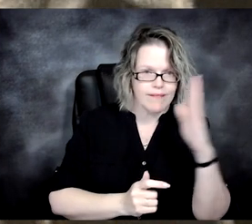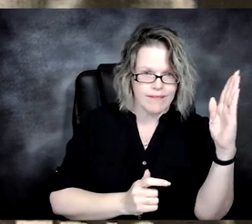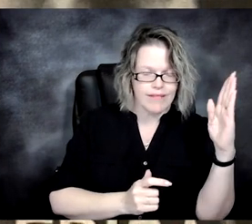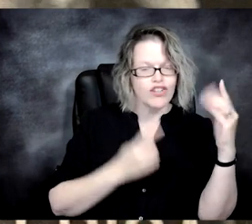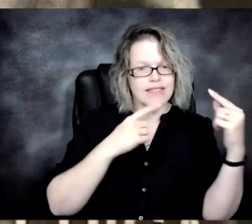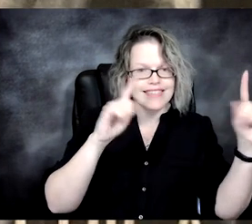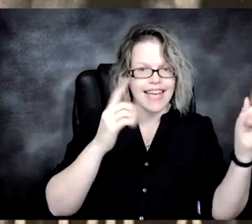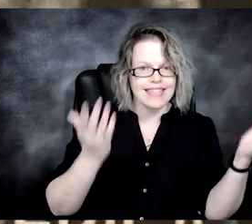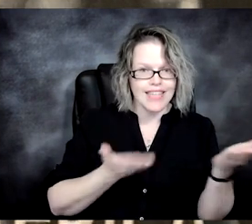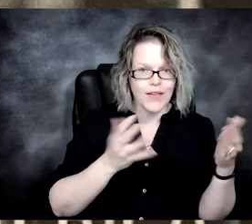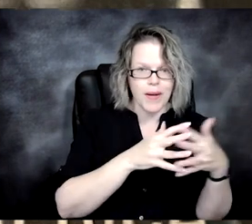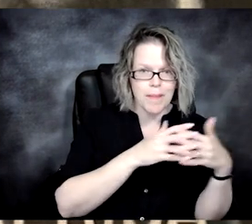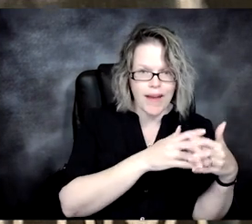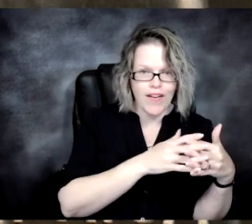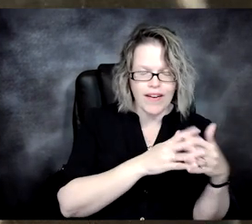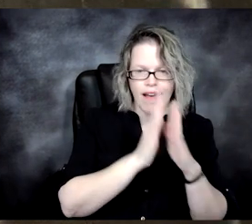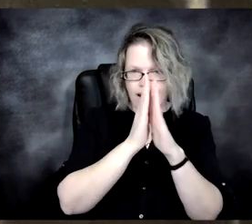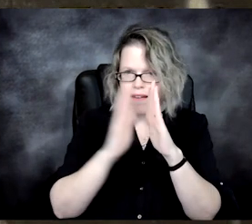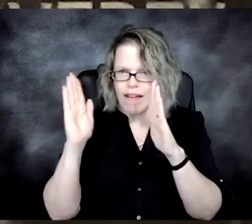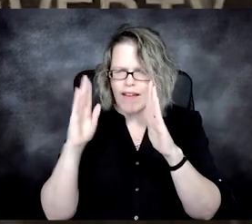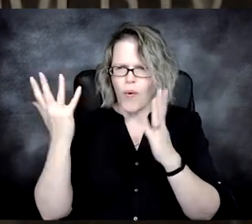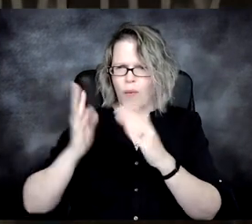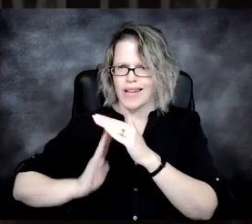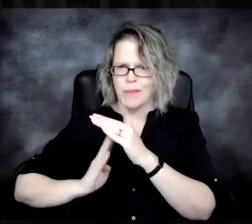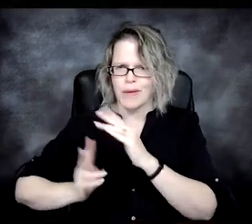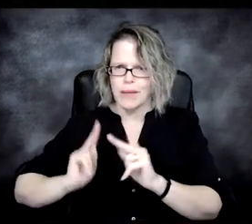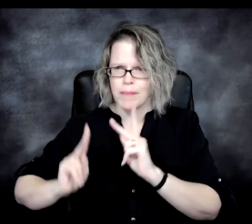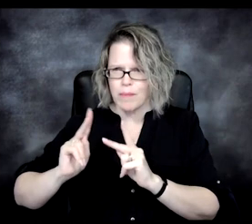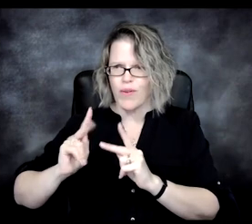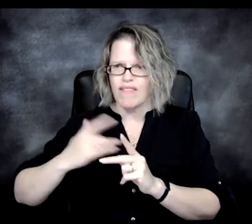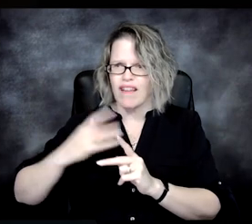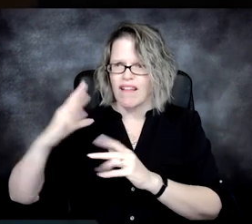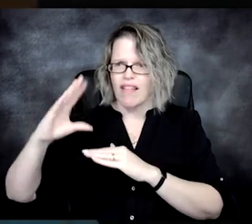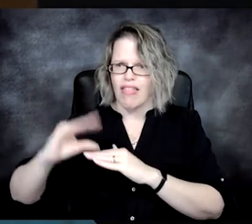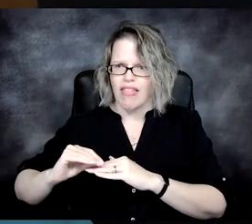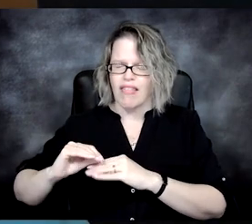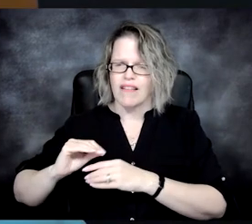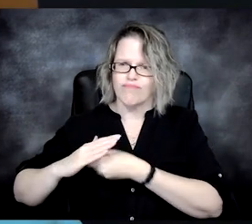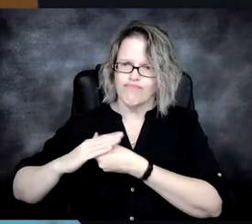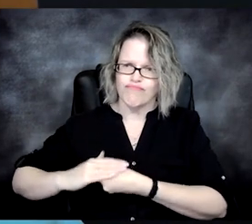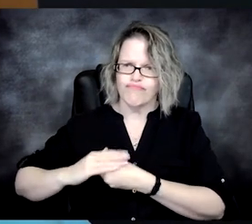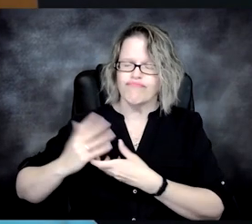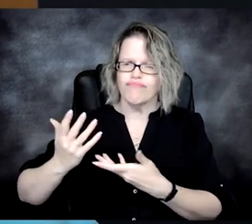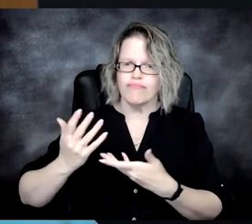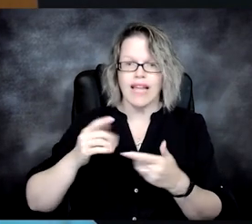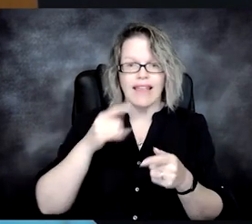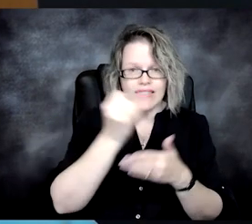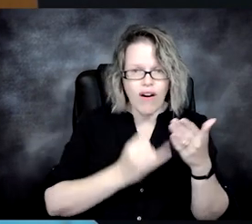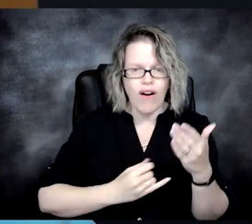America, and on the right side showing what immigrant stereotypes often reduced her to. For me, art is most